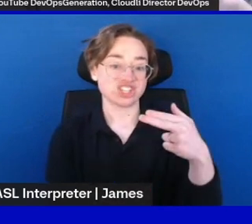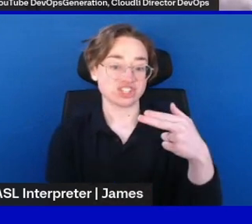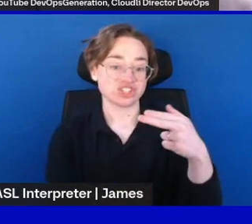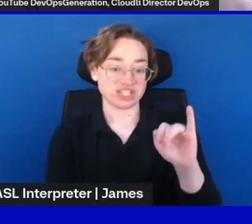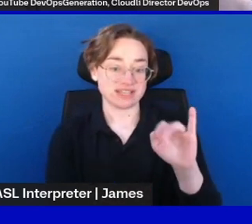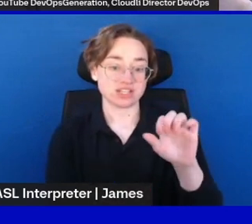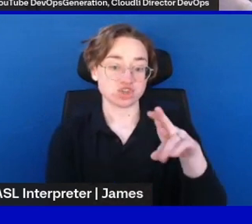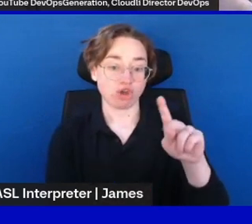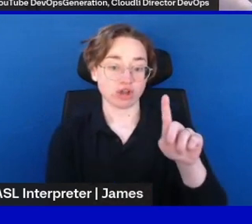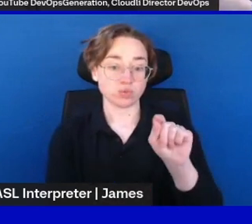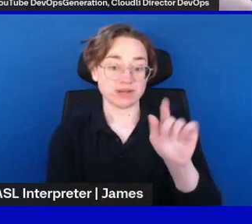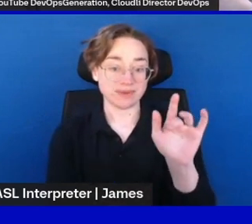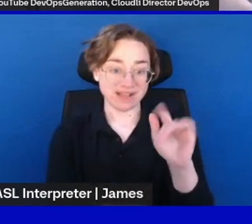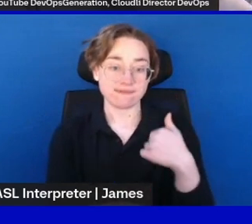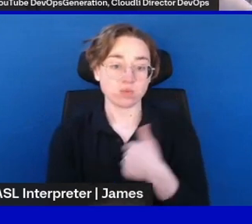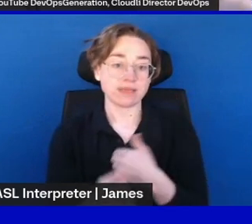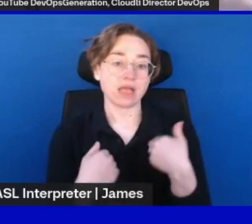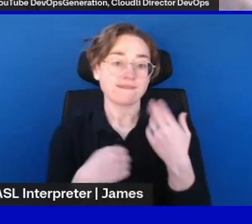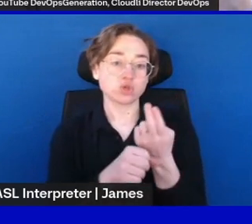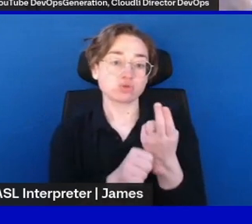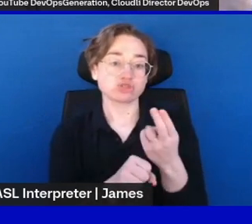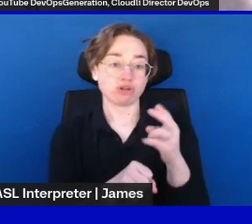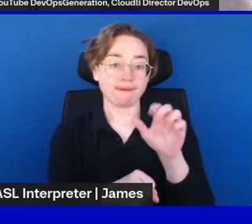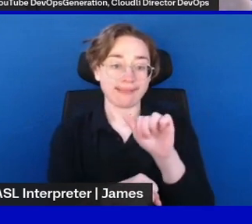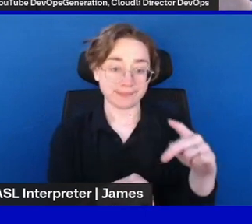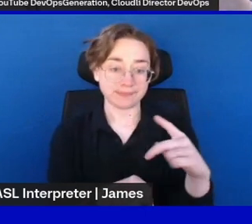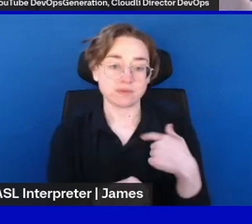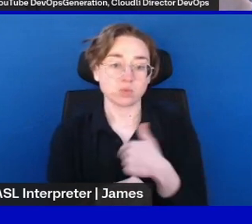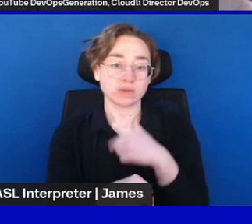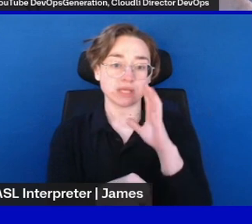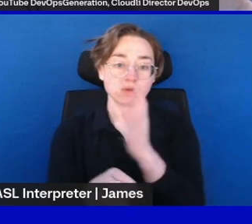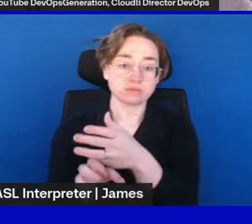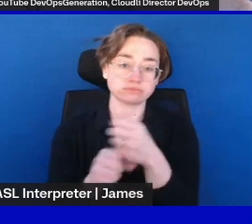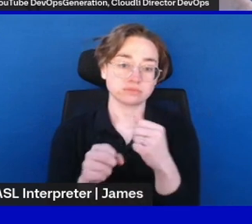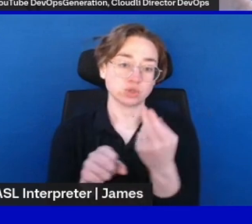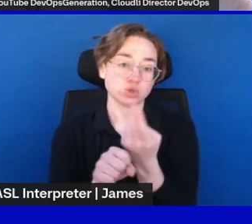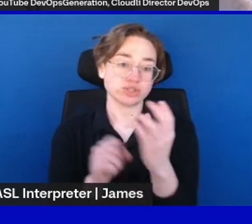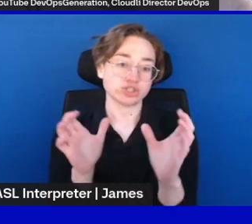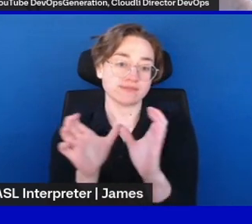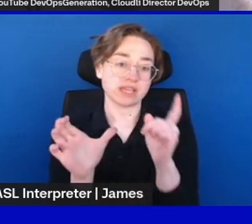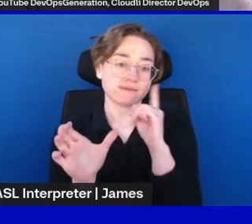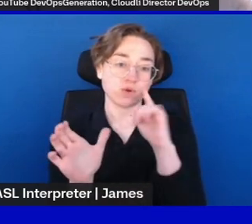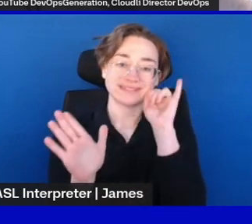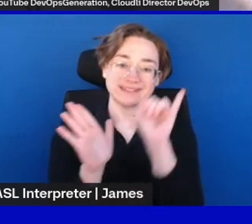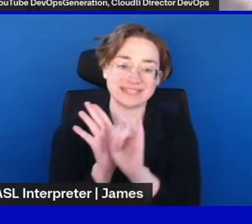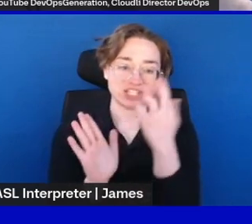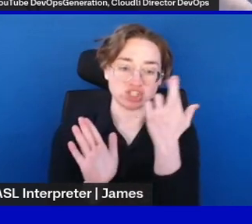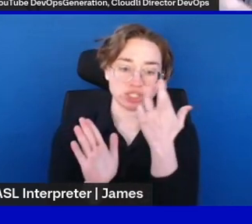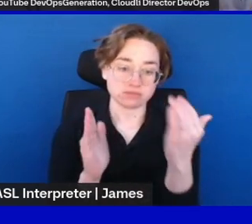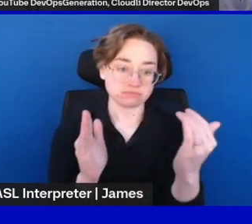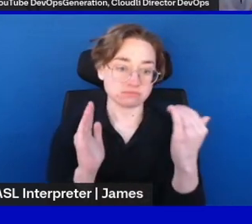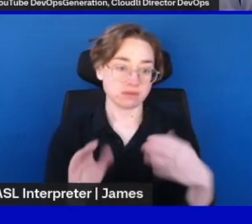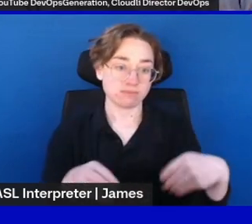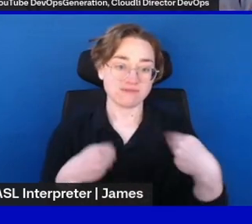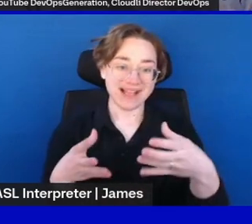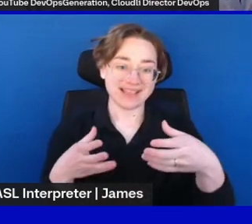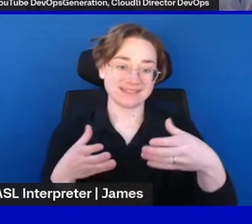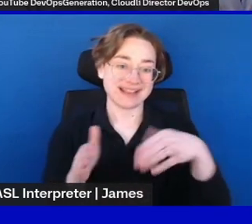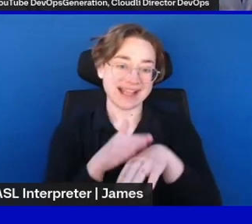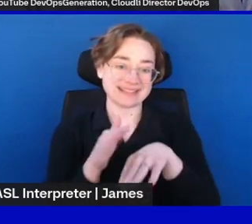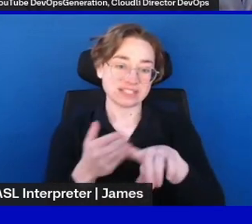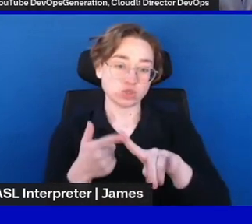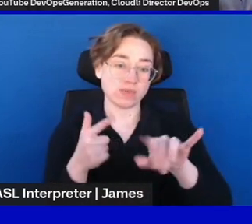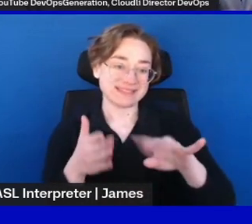user application, which we're going to be using a certificate for identification. And we're giving access to this table. And of course,